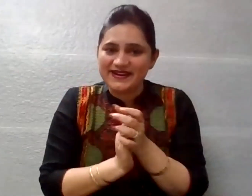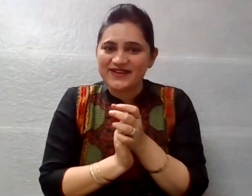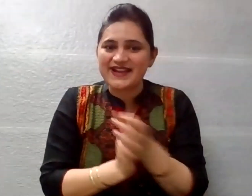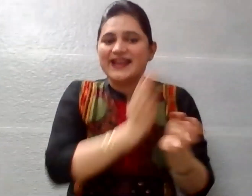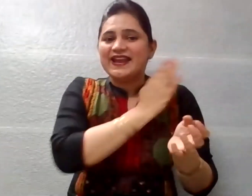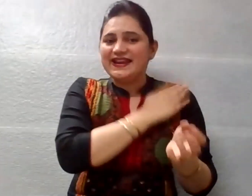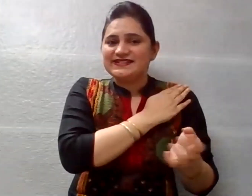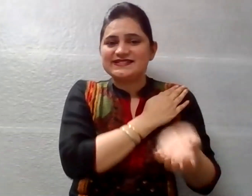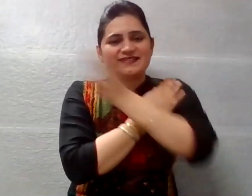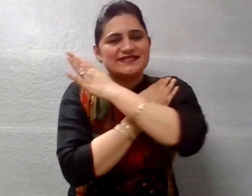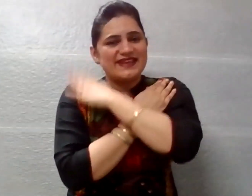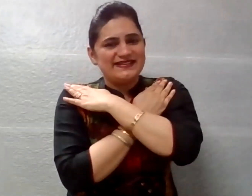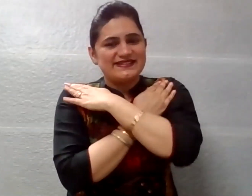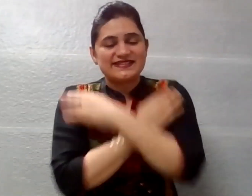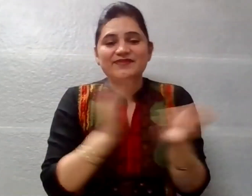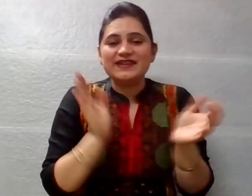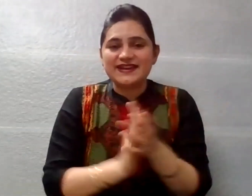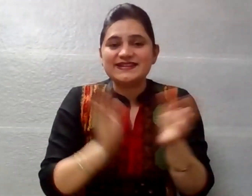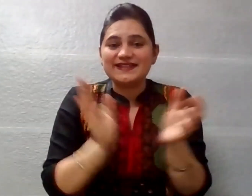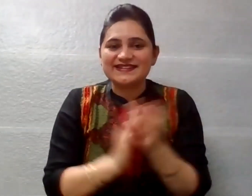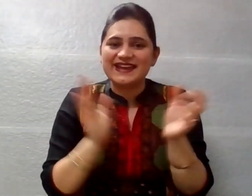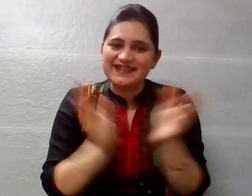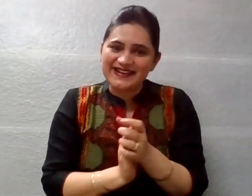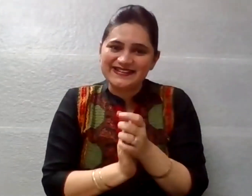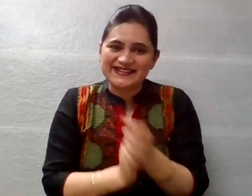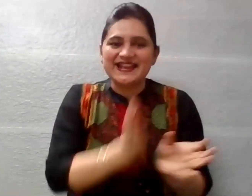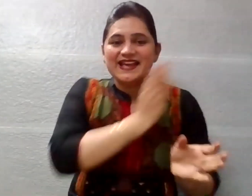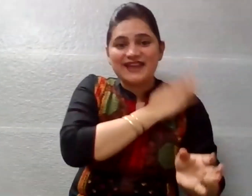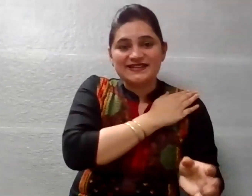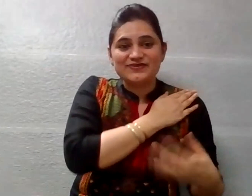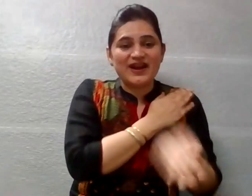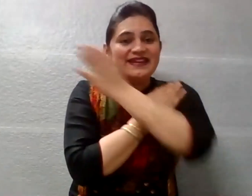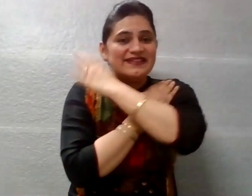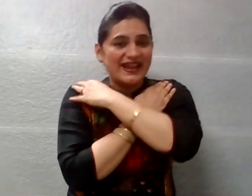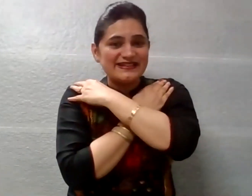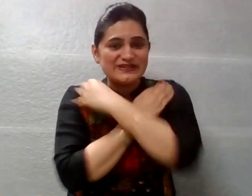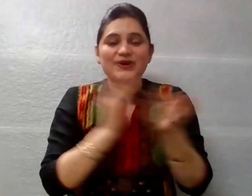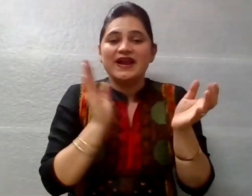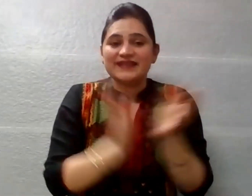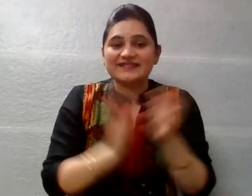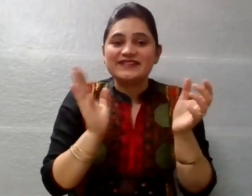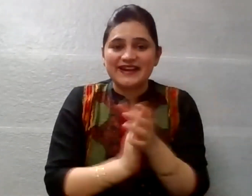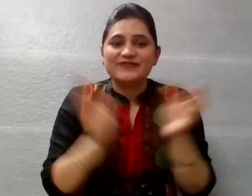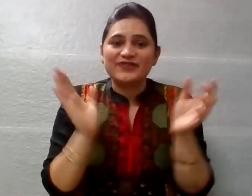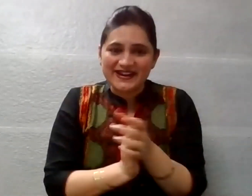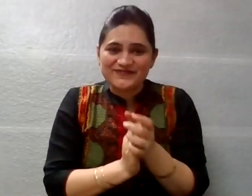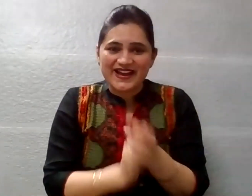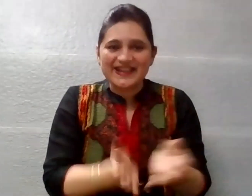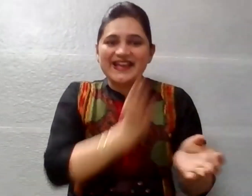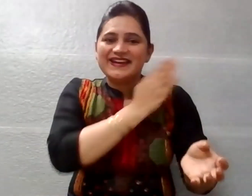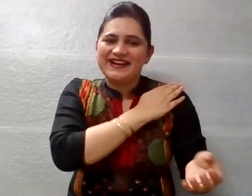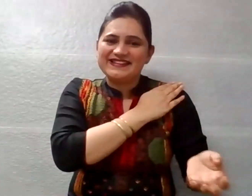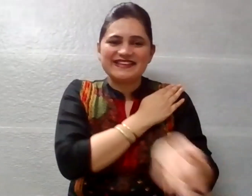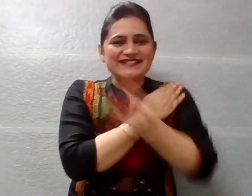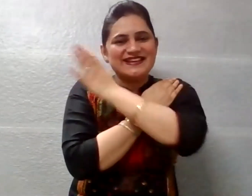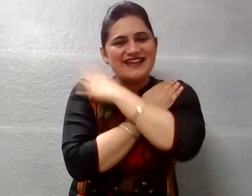84, 85, 86, 87, 88, 89, 90, 91, 92, 93, 94, 95,